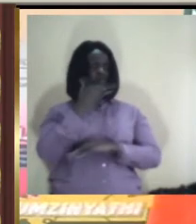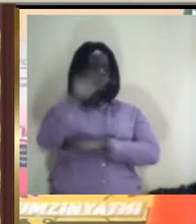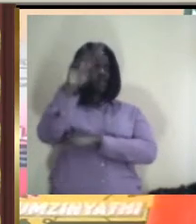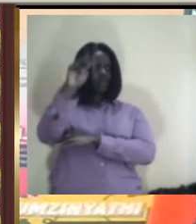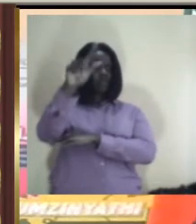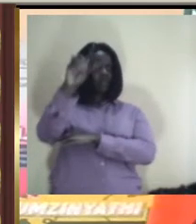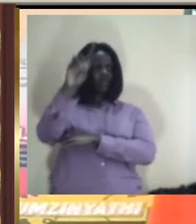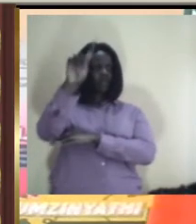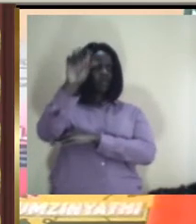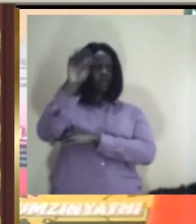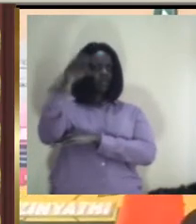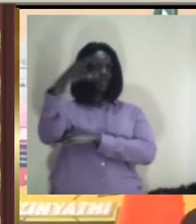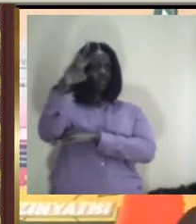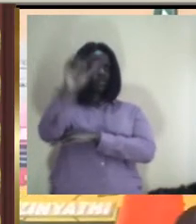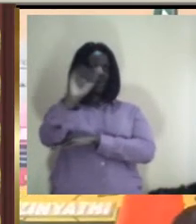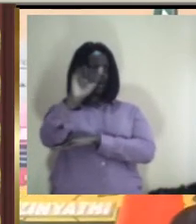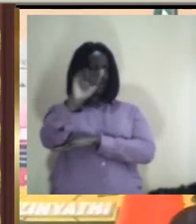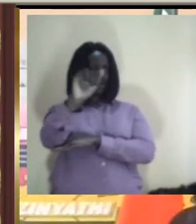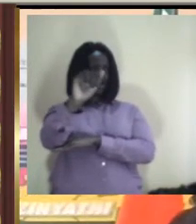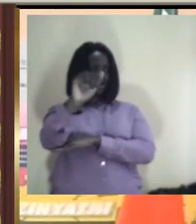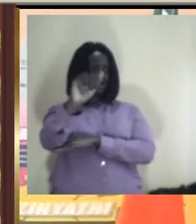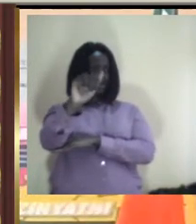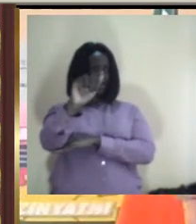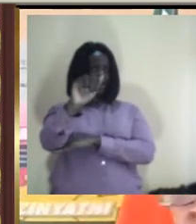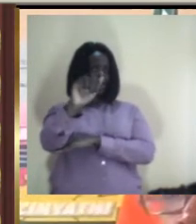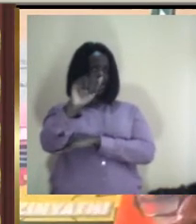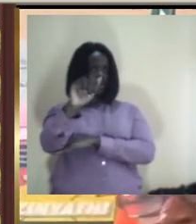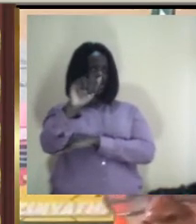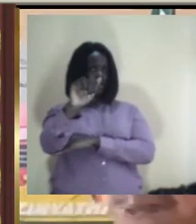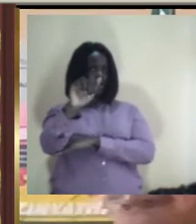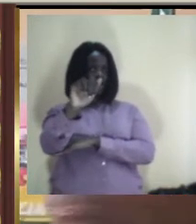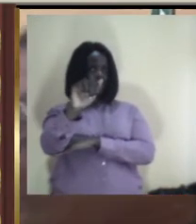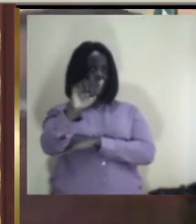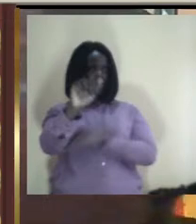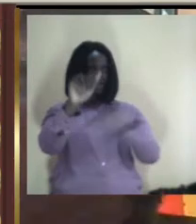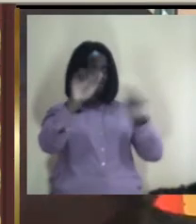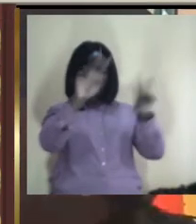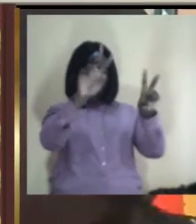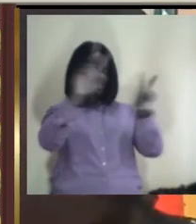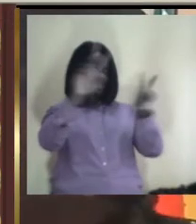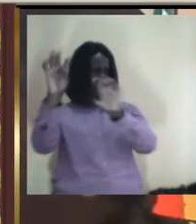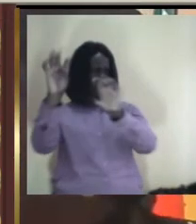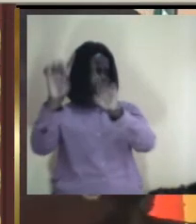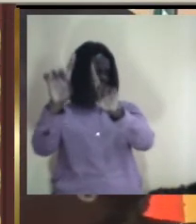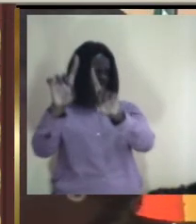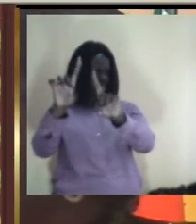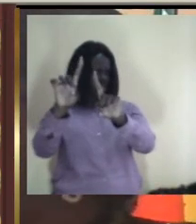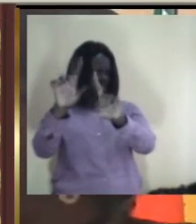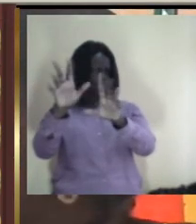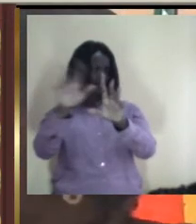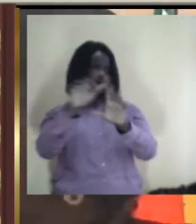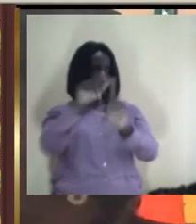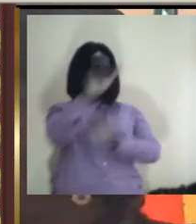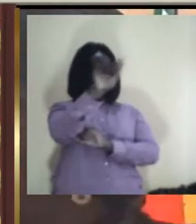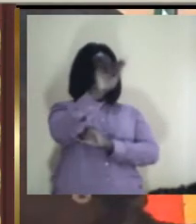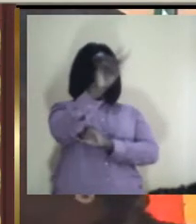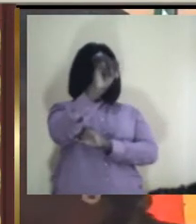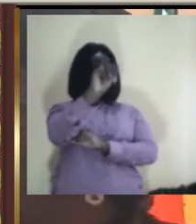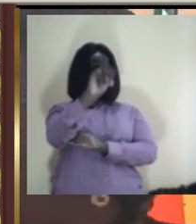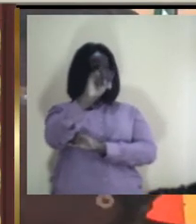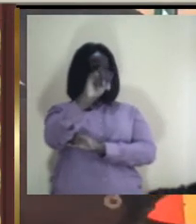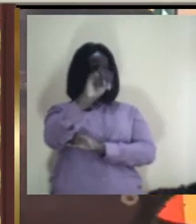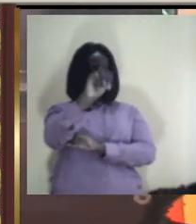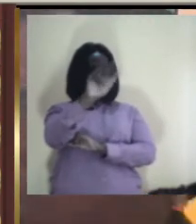from NFP. He'll be attending to education. Honorable from ATM, Honorable Phakathi